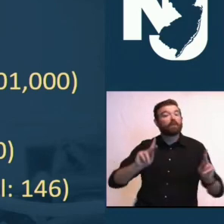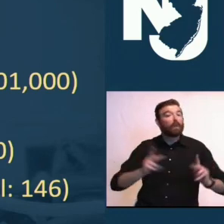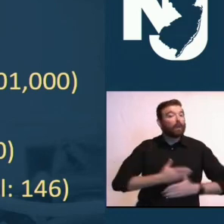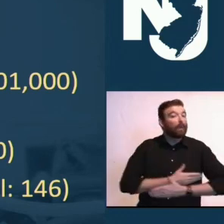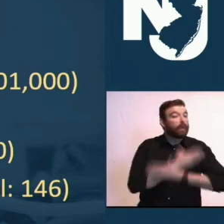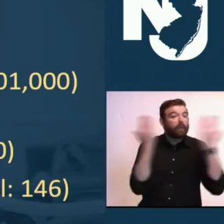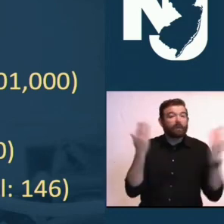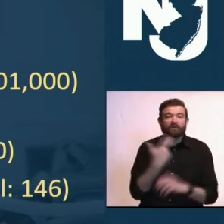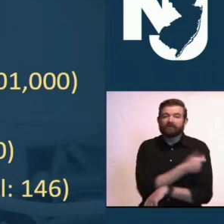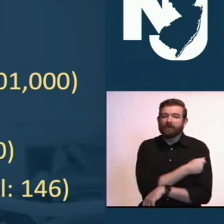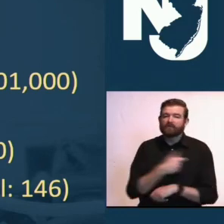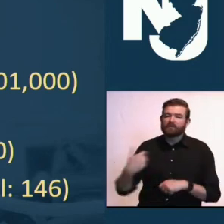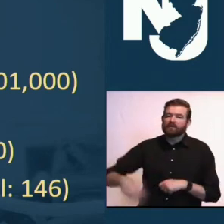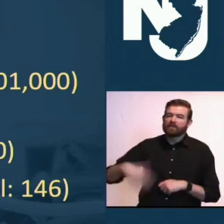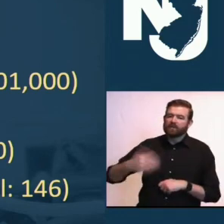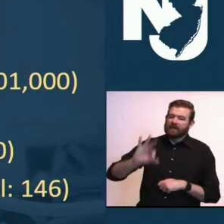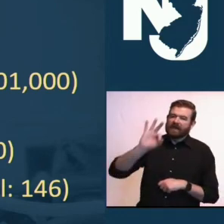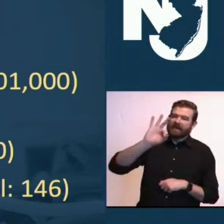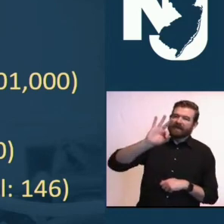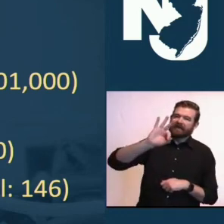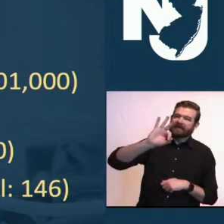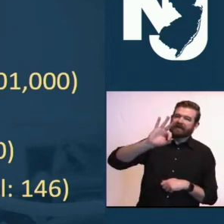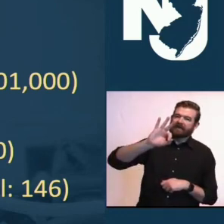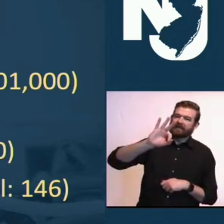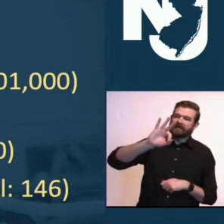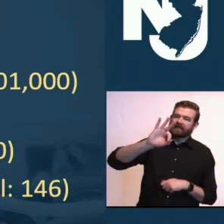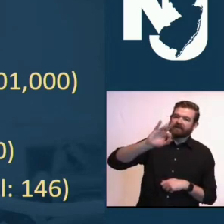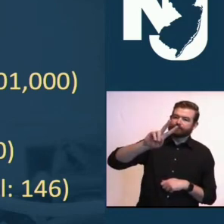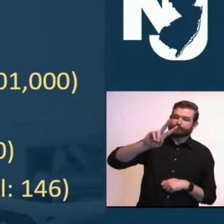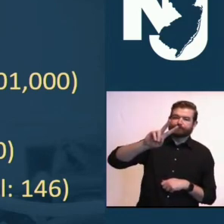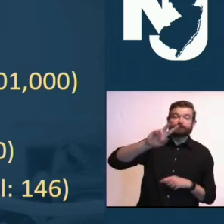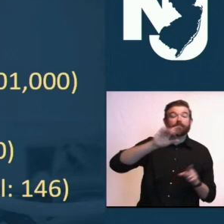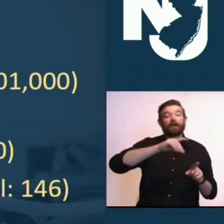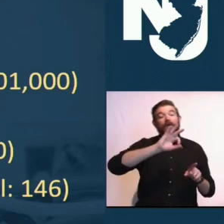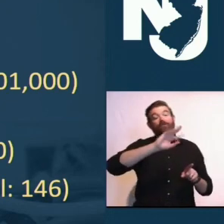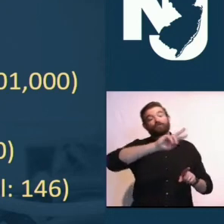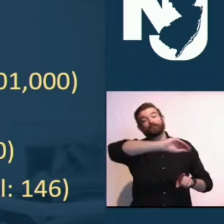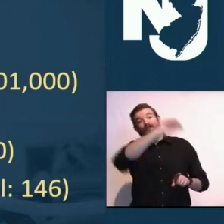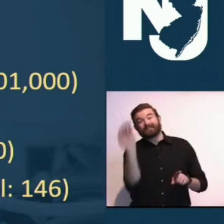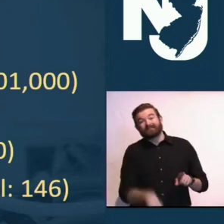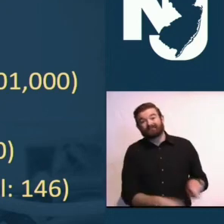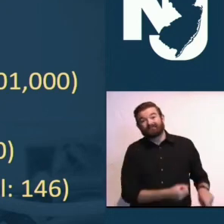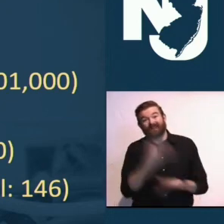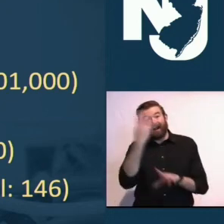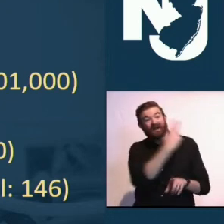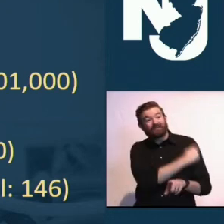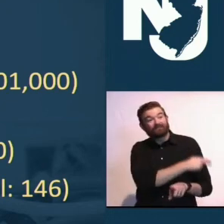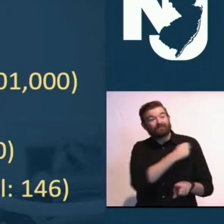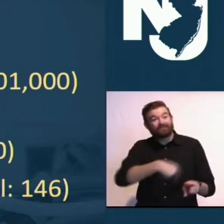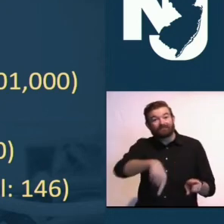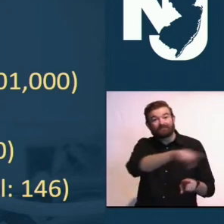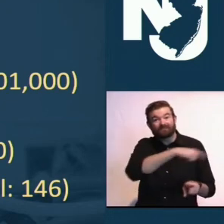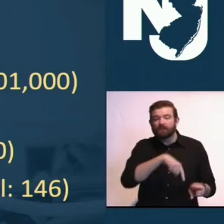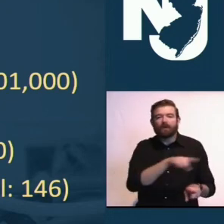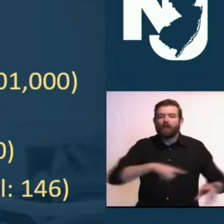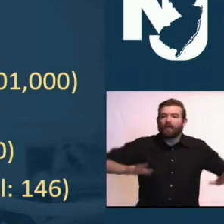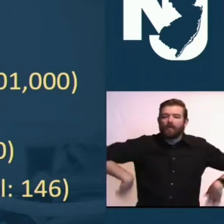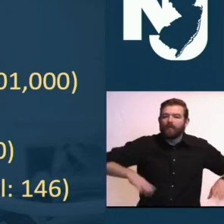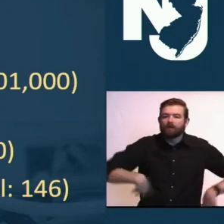total hospitalizations. And the unvaccinated remain overwhelmingly those who are succumbing to the